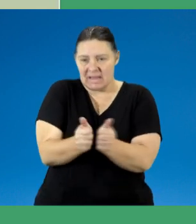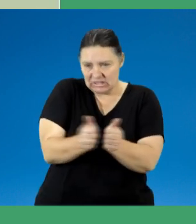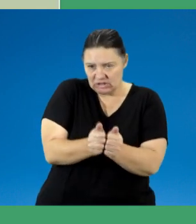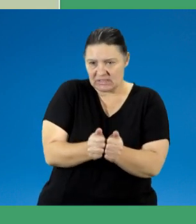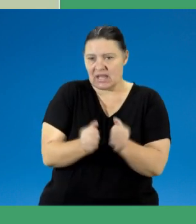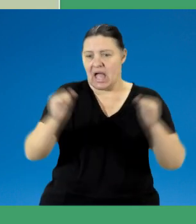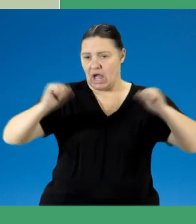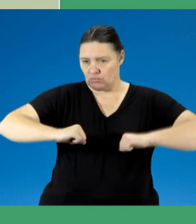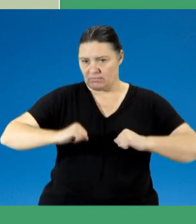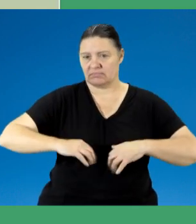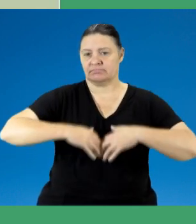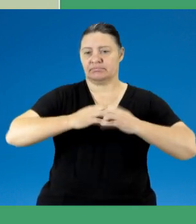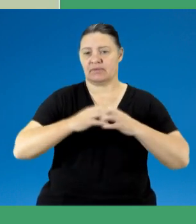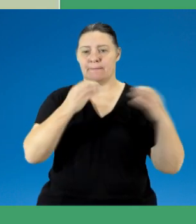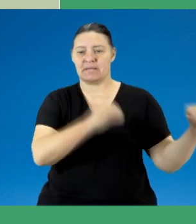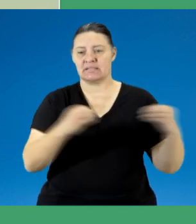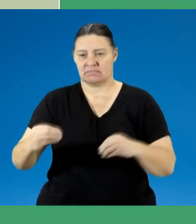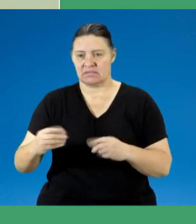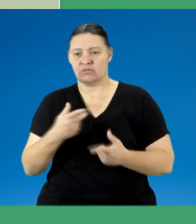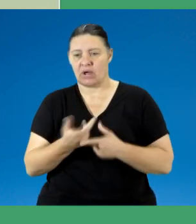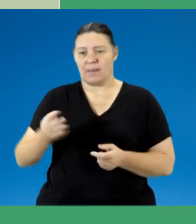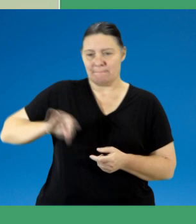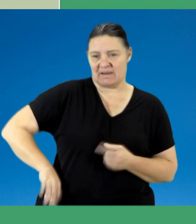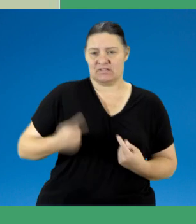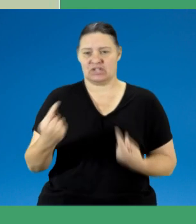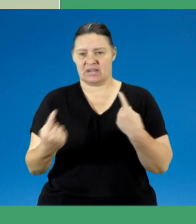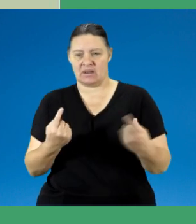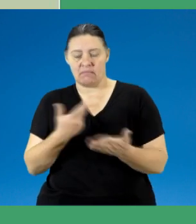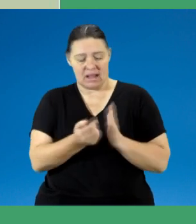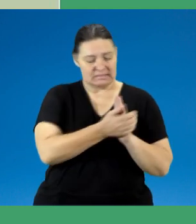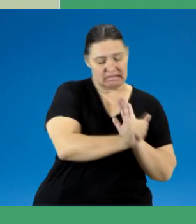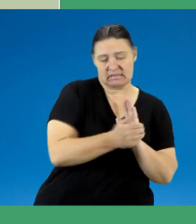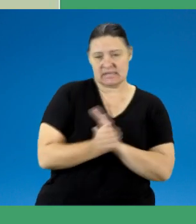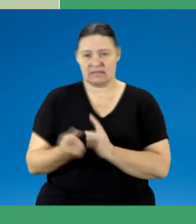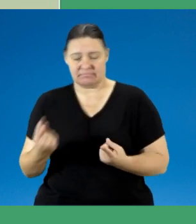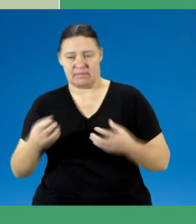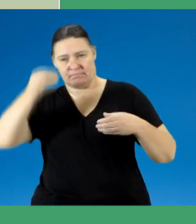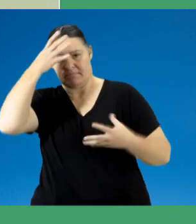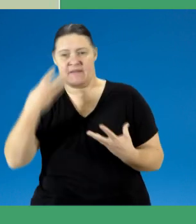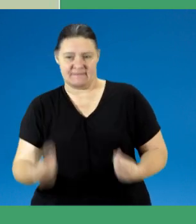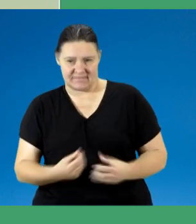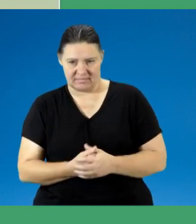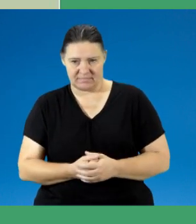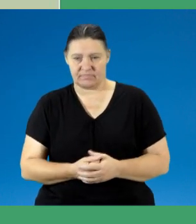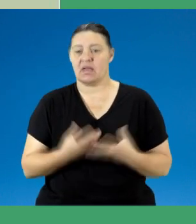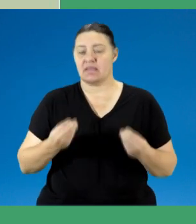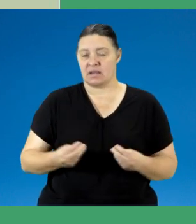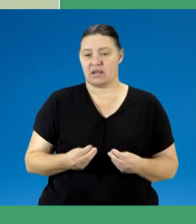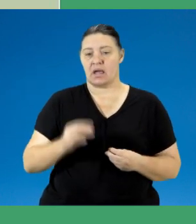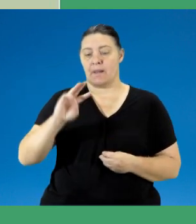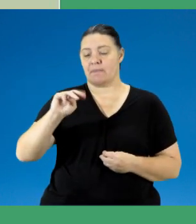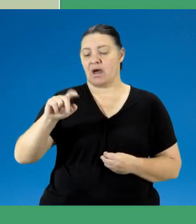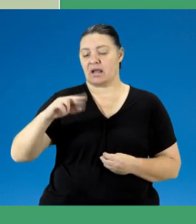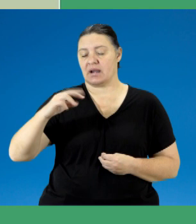in order to benefit each other to obtain the expertise they lack. Then the last word that we have is